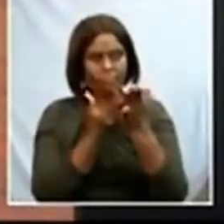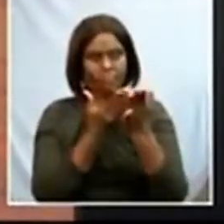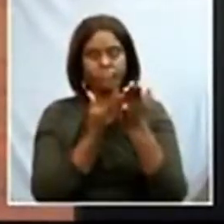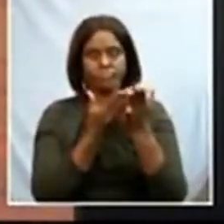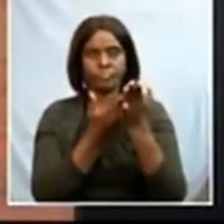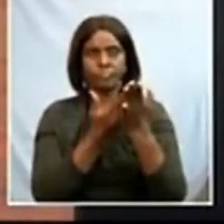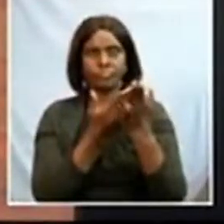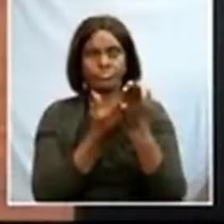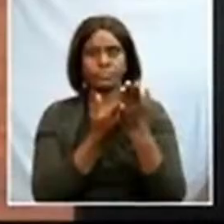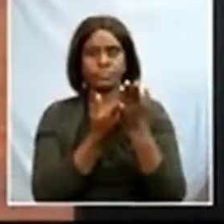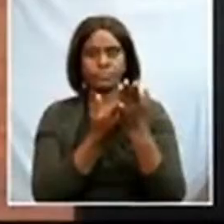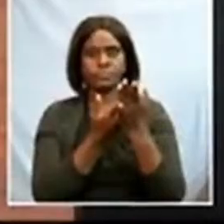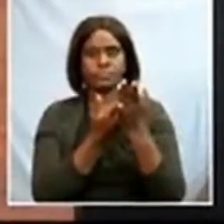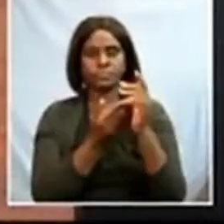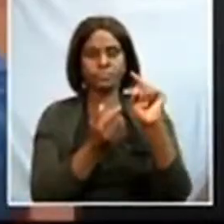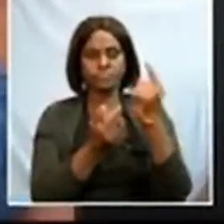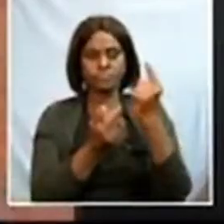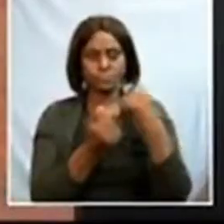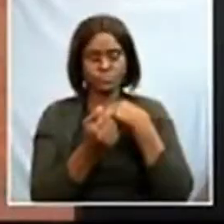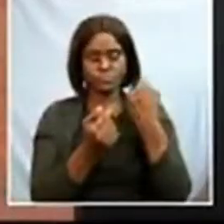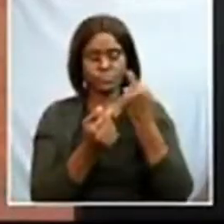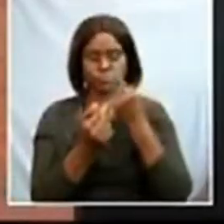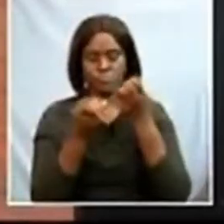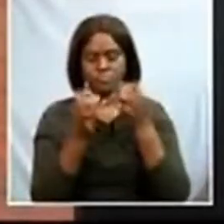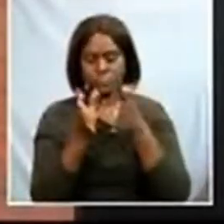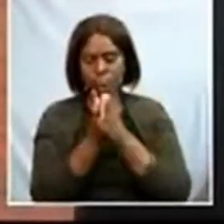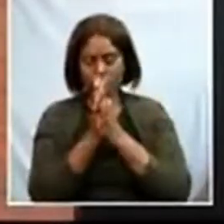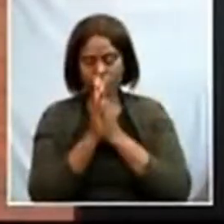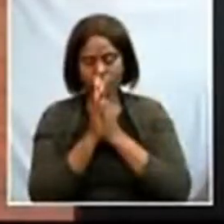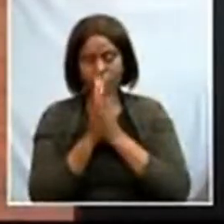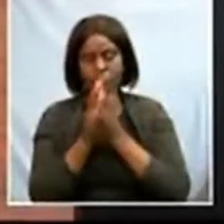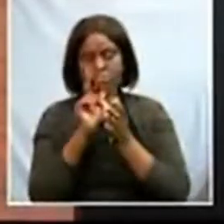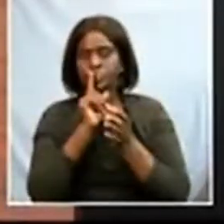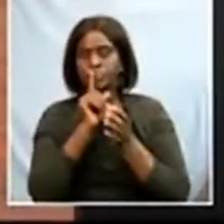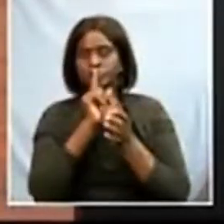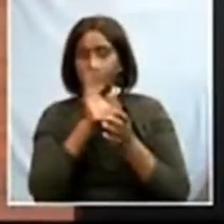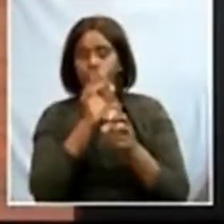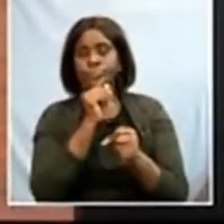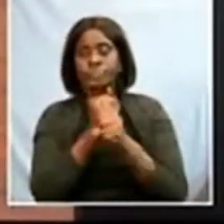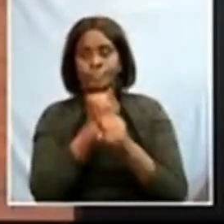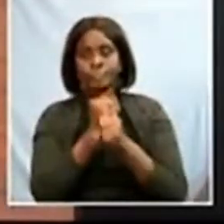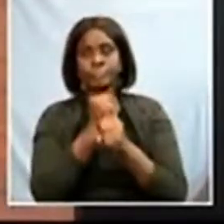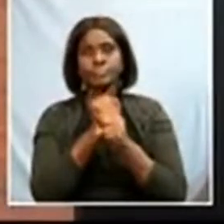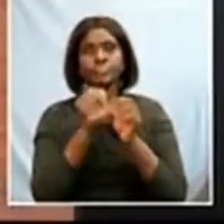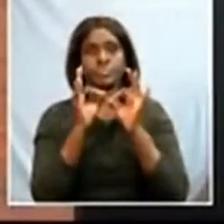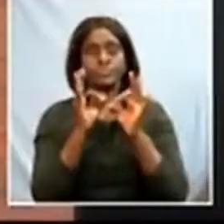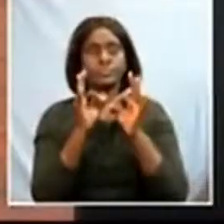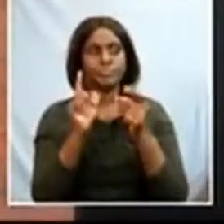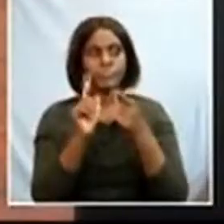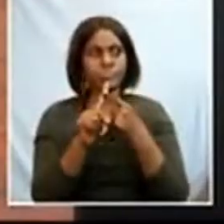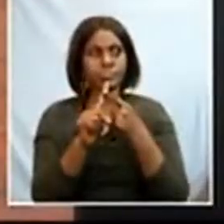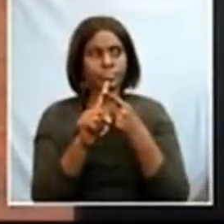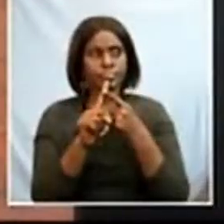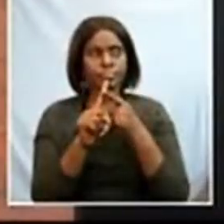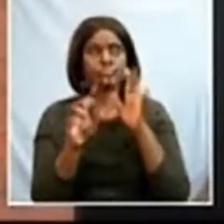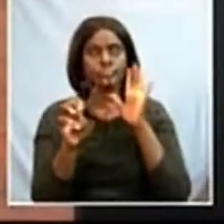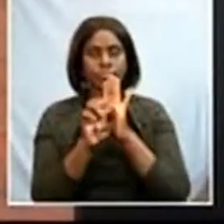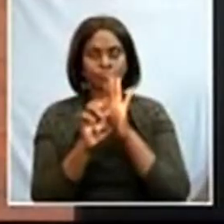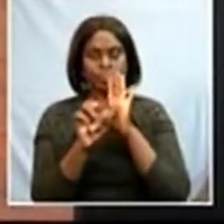these. First of all, I would like to find out whether the due diligence was done to